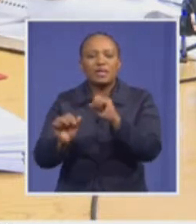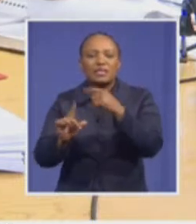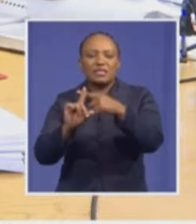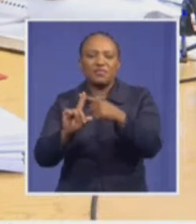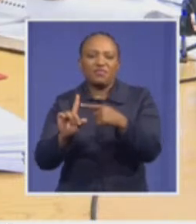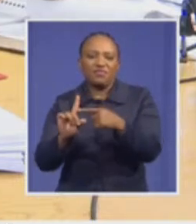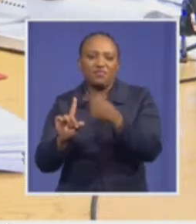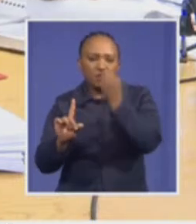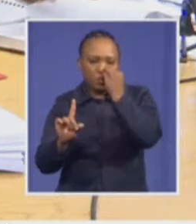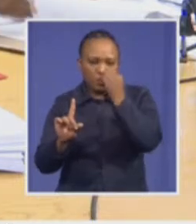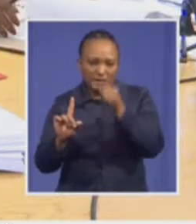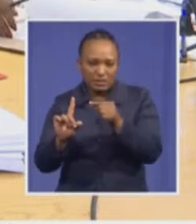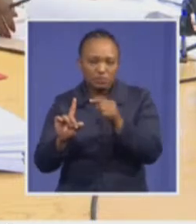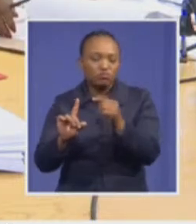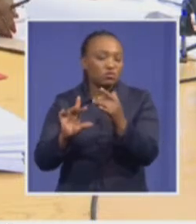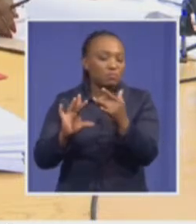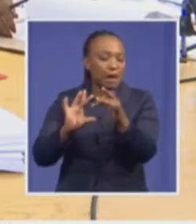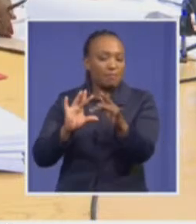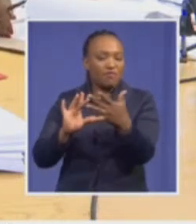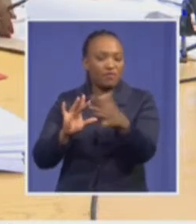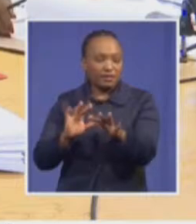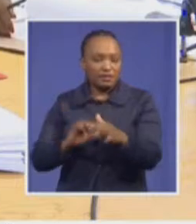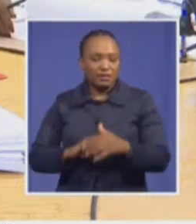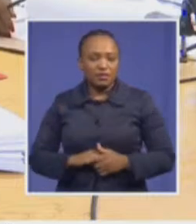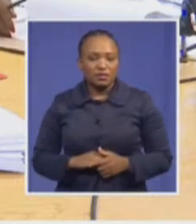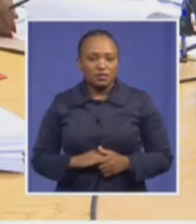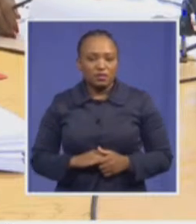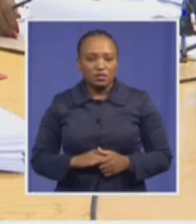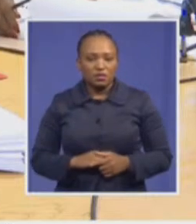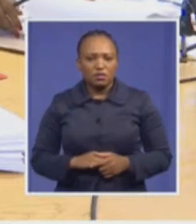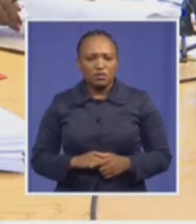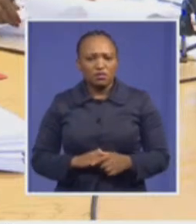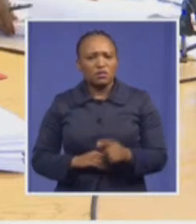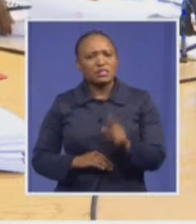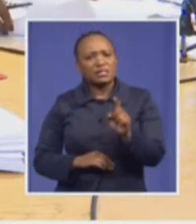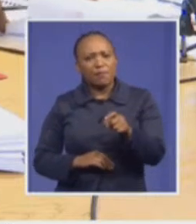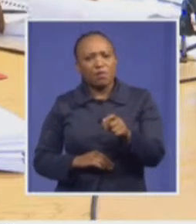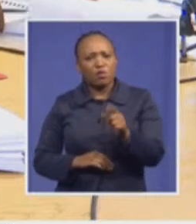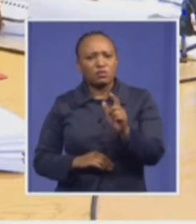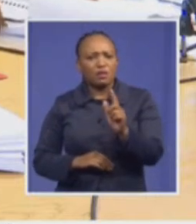news. She would have come back to me later in that evening,